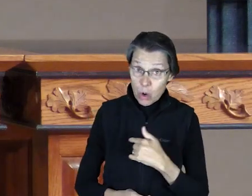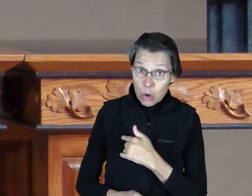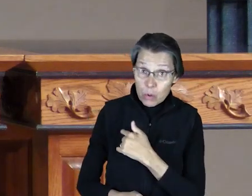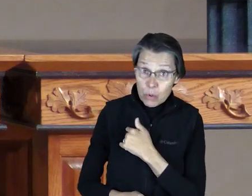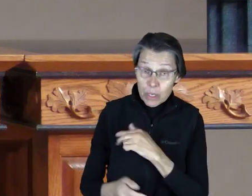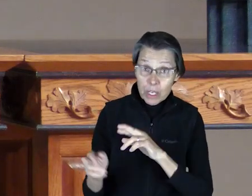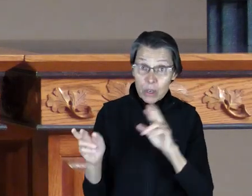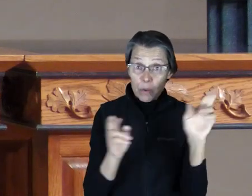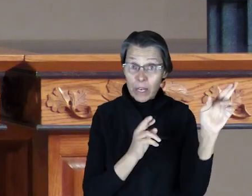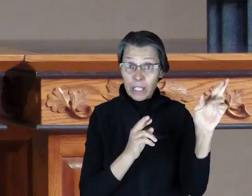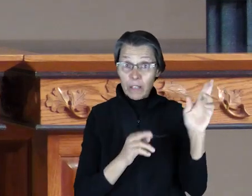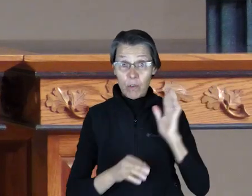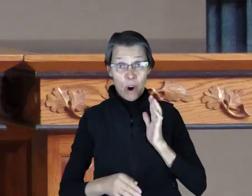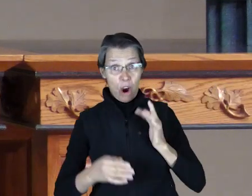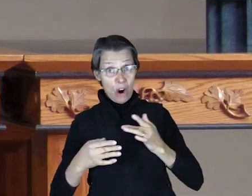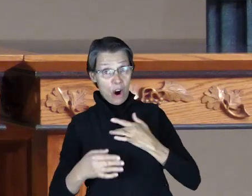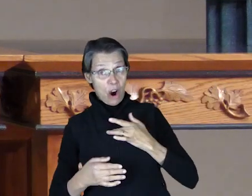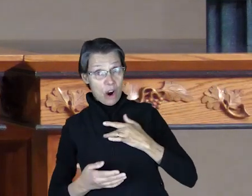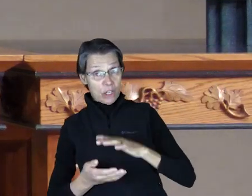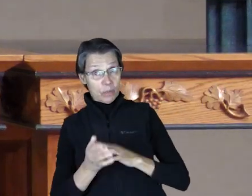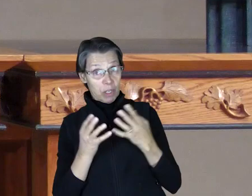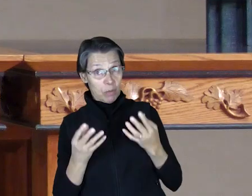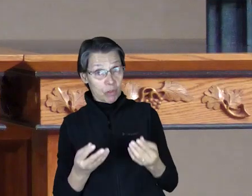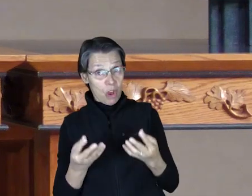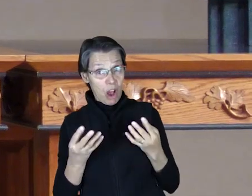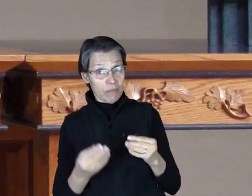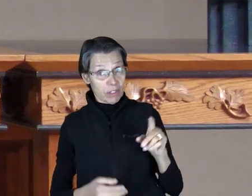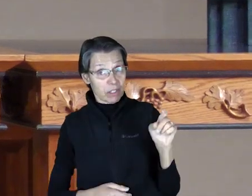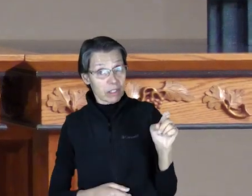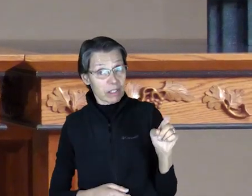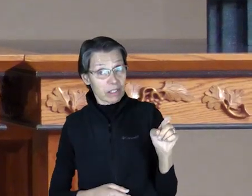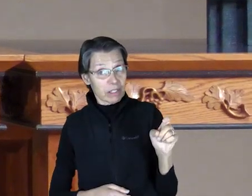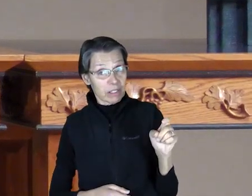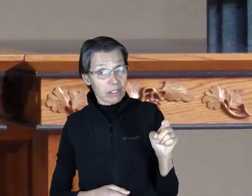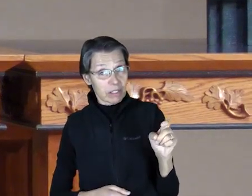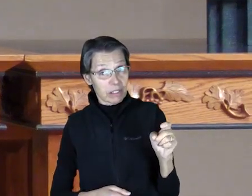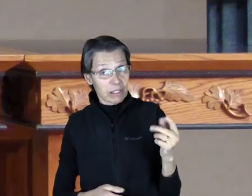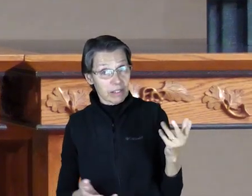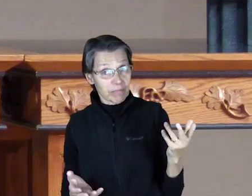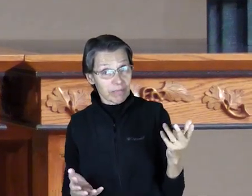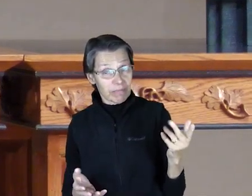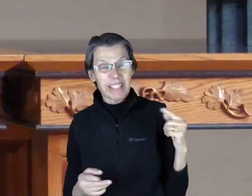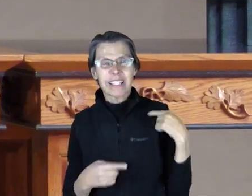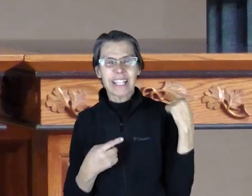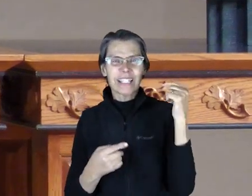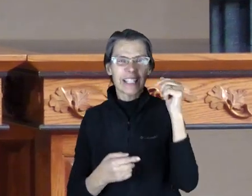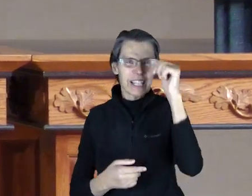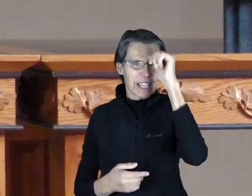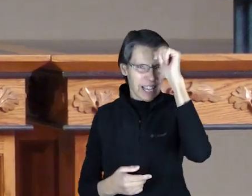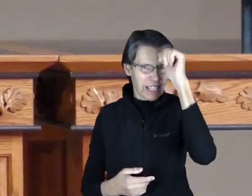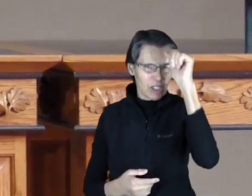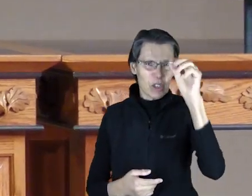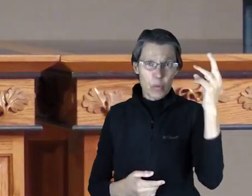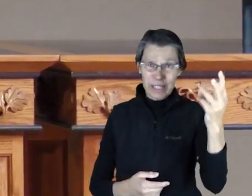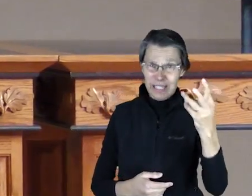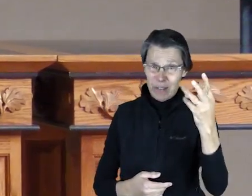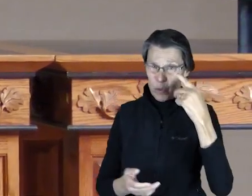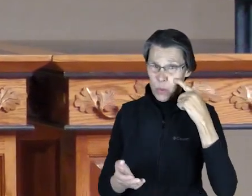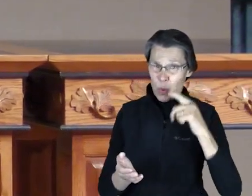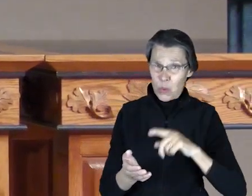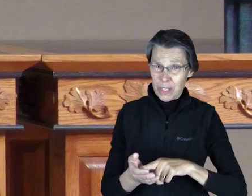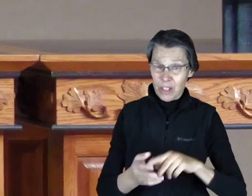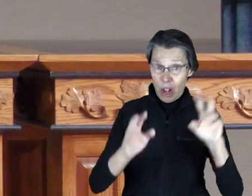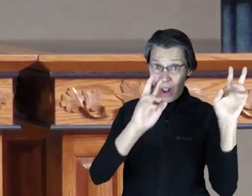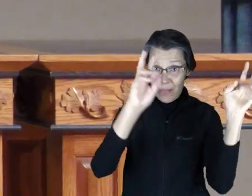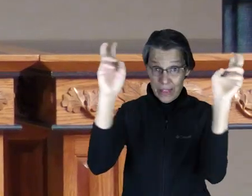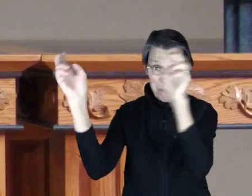that may have grown hard over the years of our life, are we ready to let that hardness go? You know, ever since Ash Wednesday, have you noticed the theme